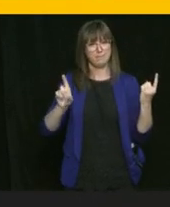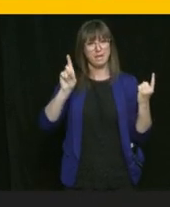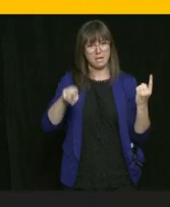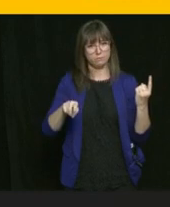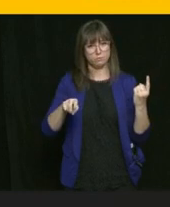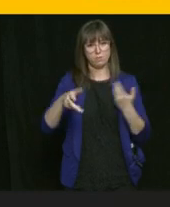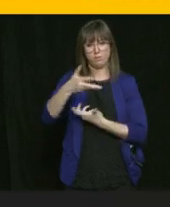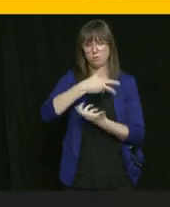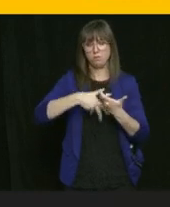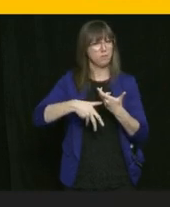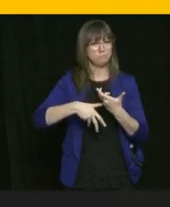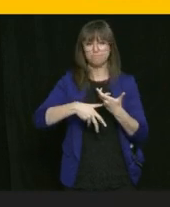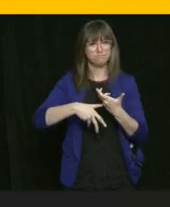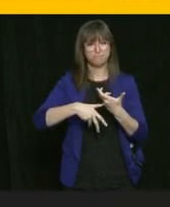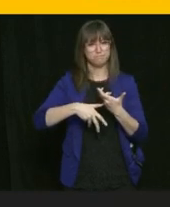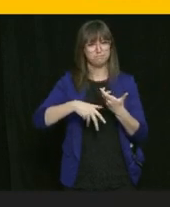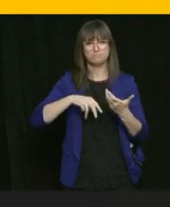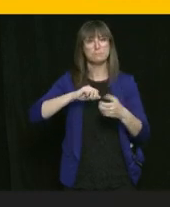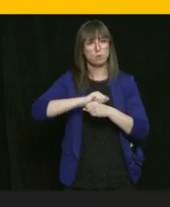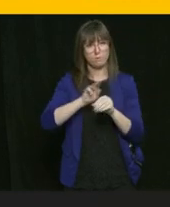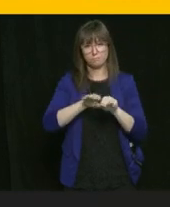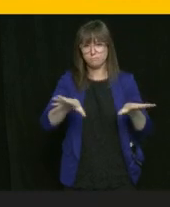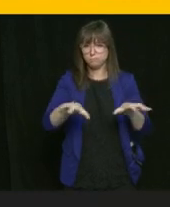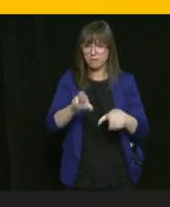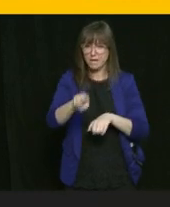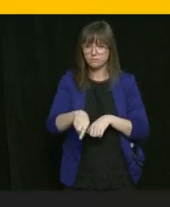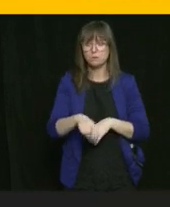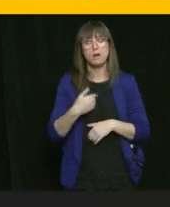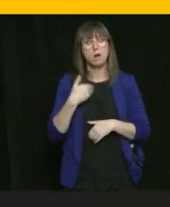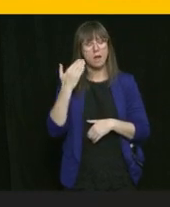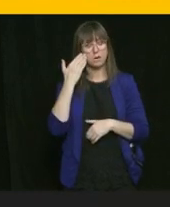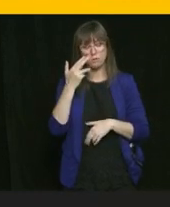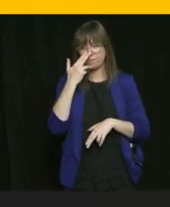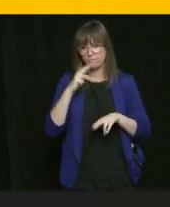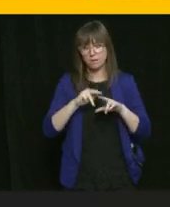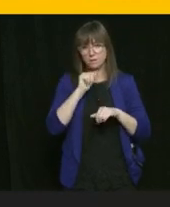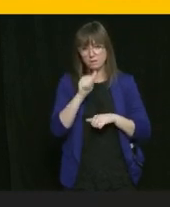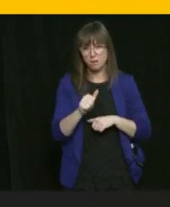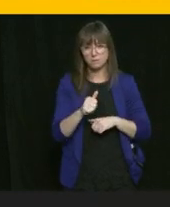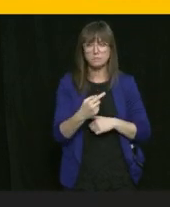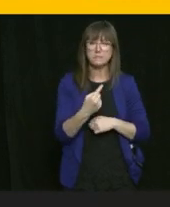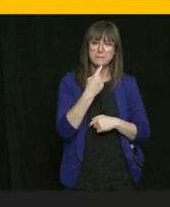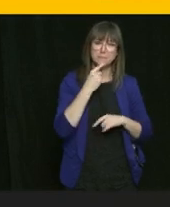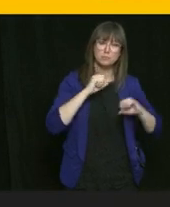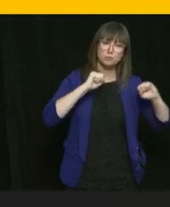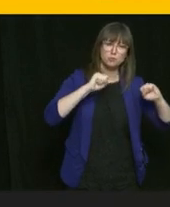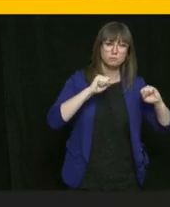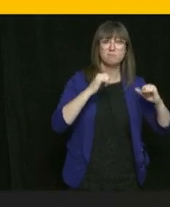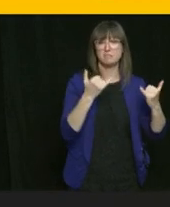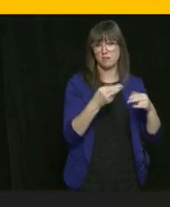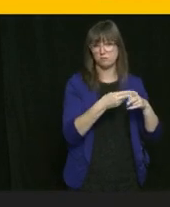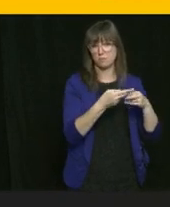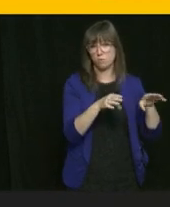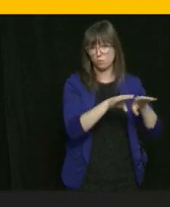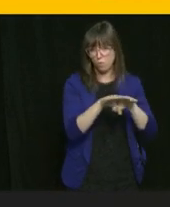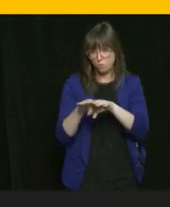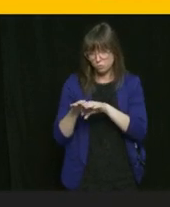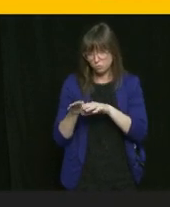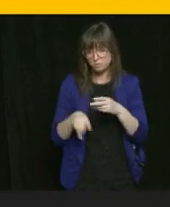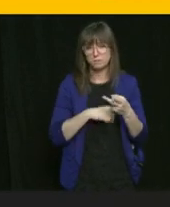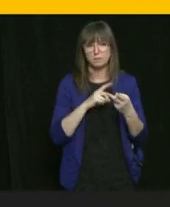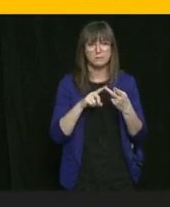the spread of the virus. I know that it's no fun. People miss their gyms, which are temporarily closed, and they're